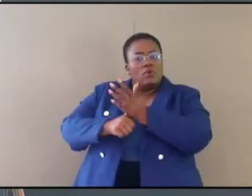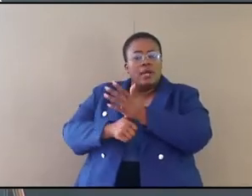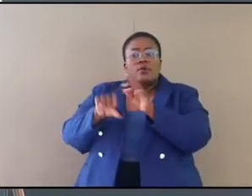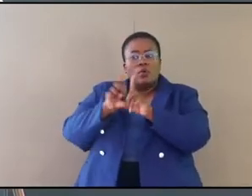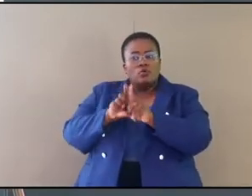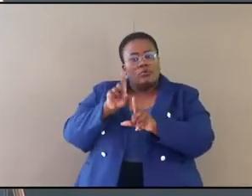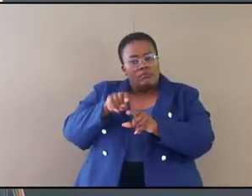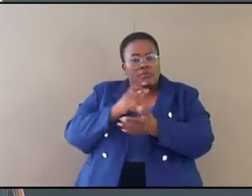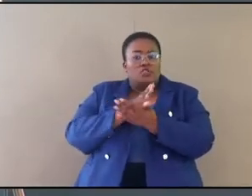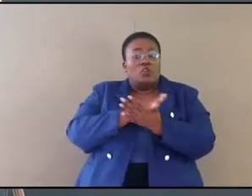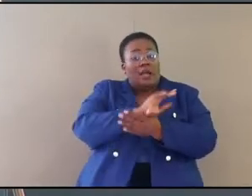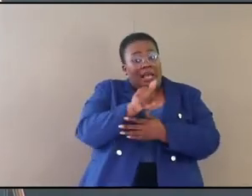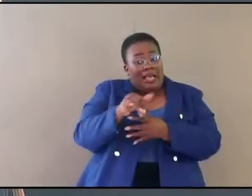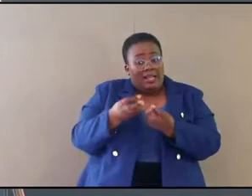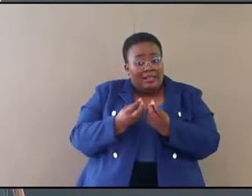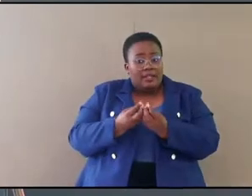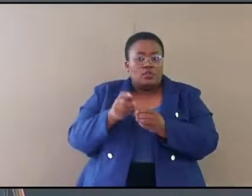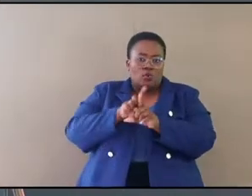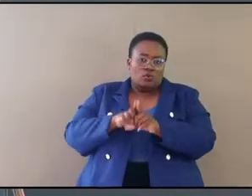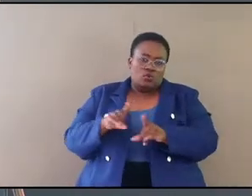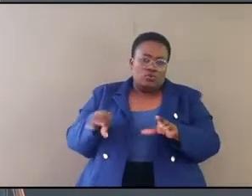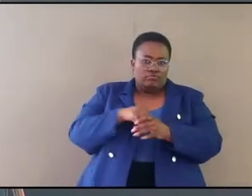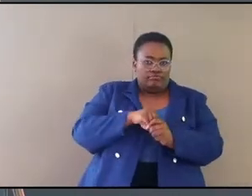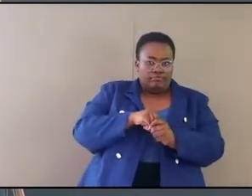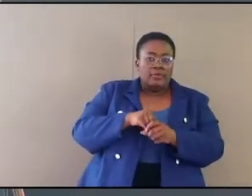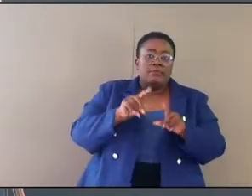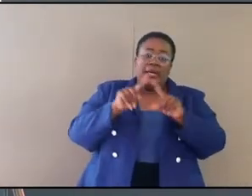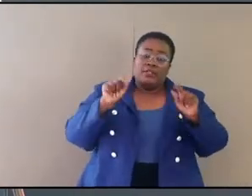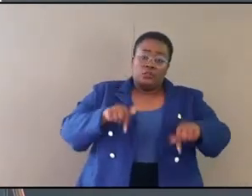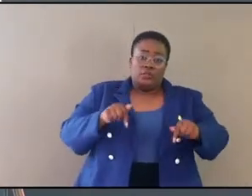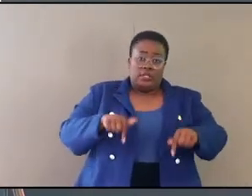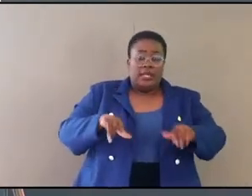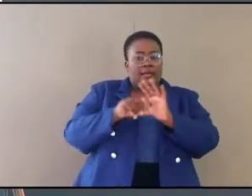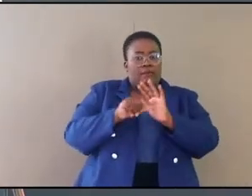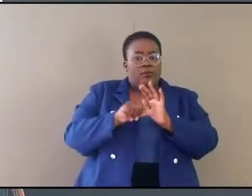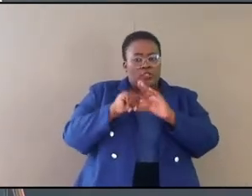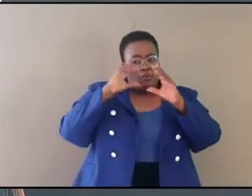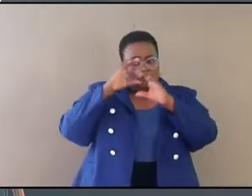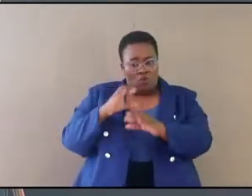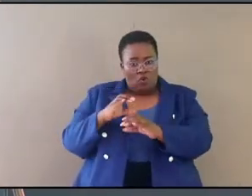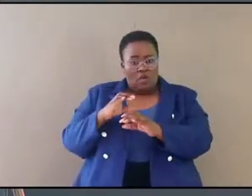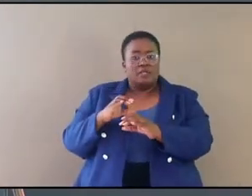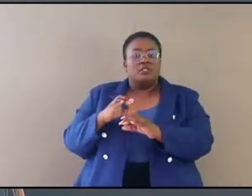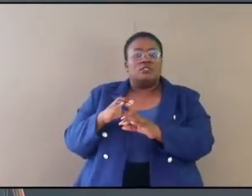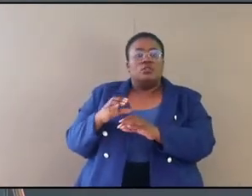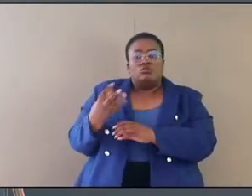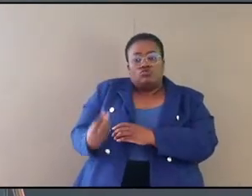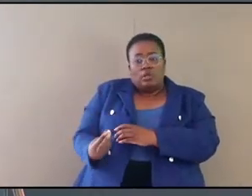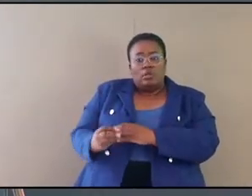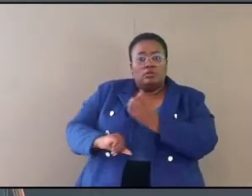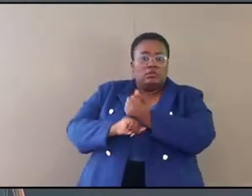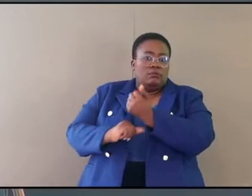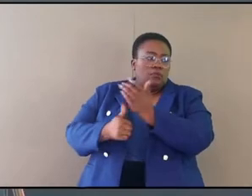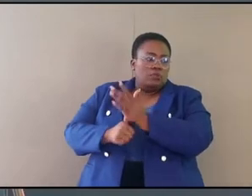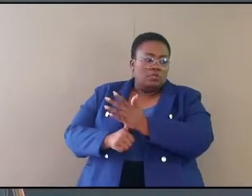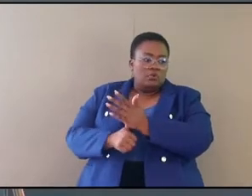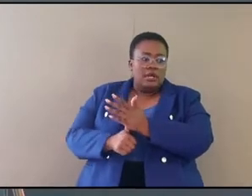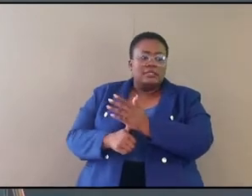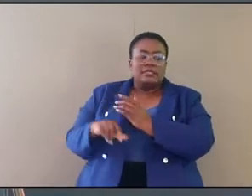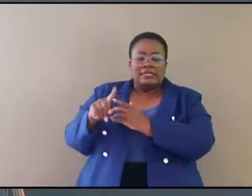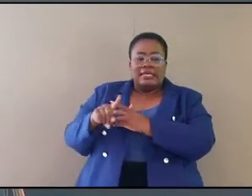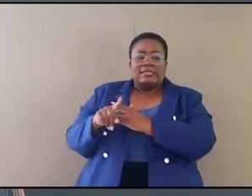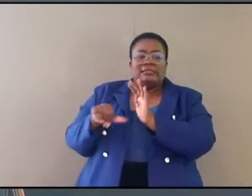also being dealt with. But for today, it's really important that we look at the child support grant. It has been identified as the most